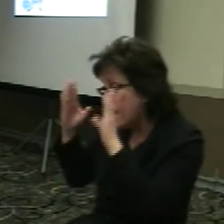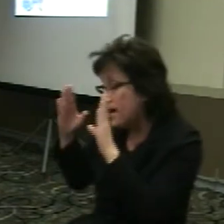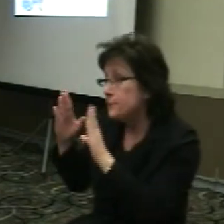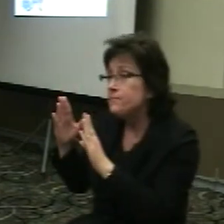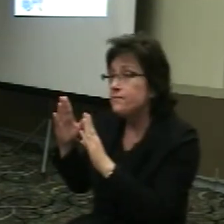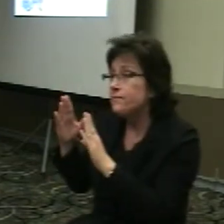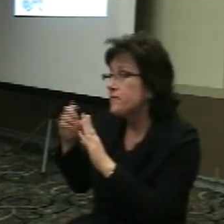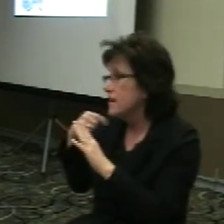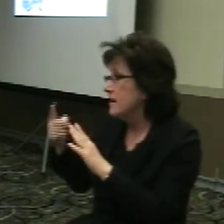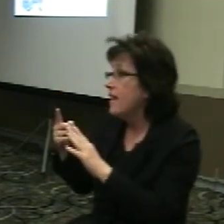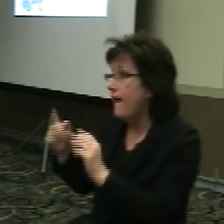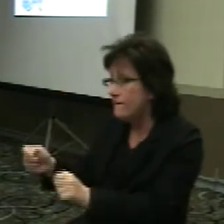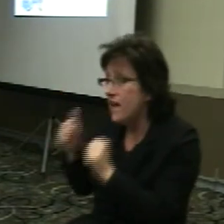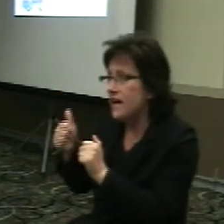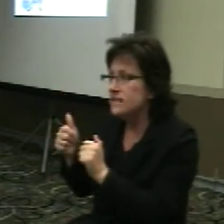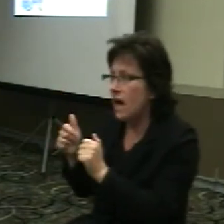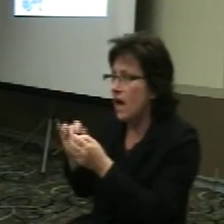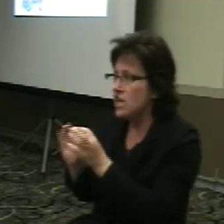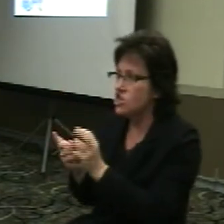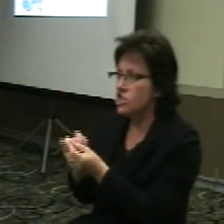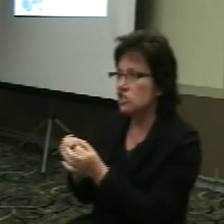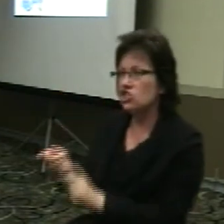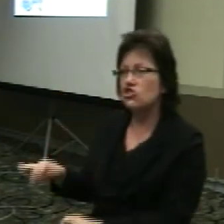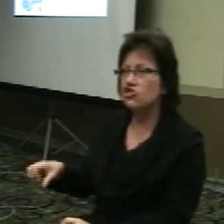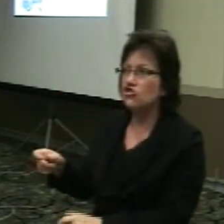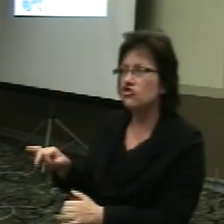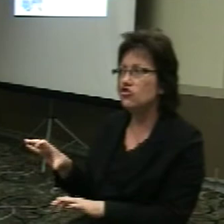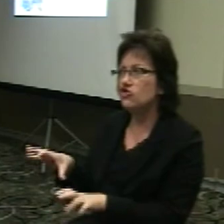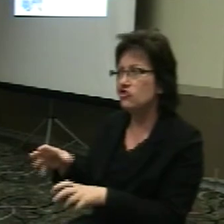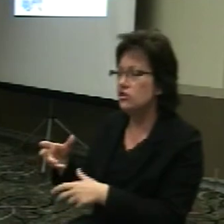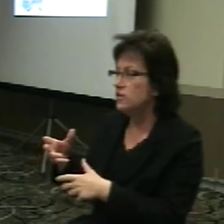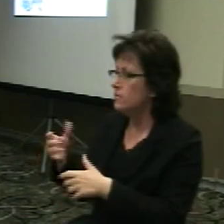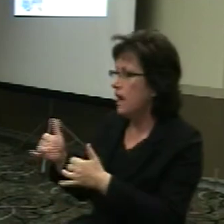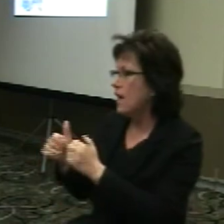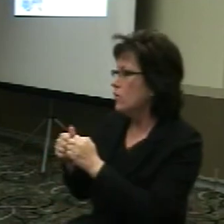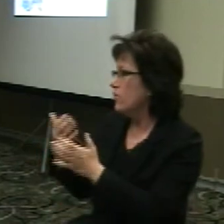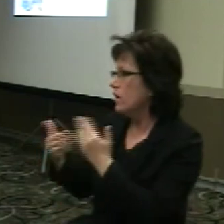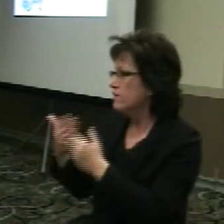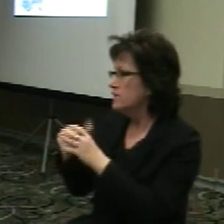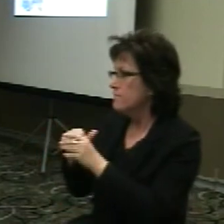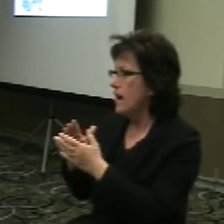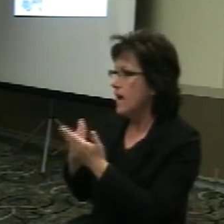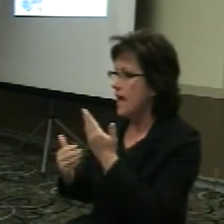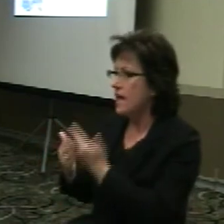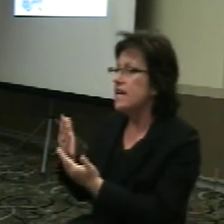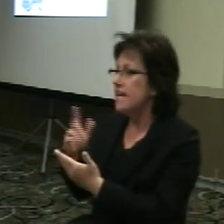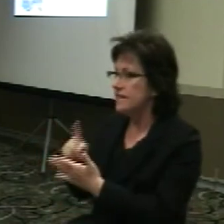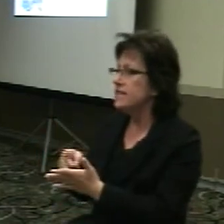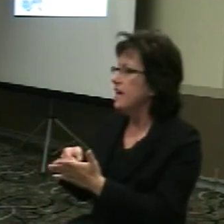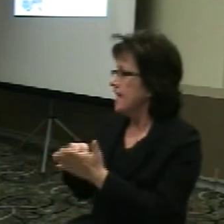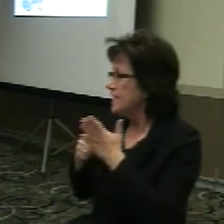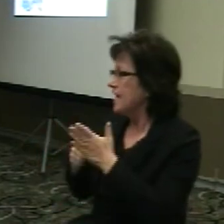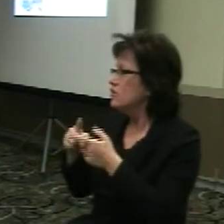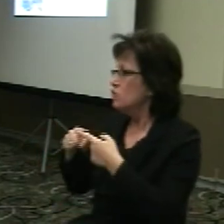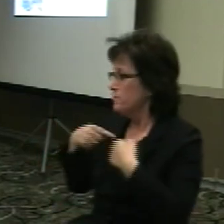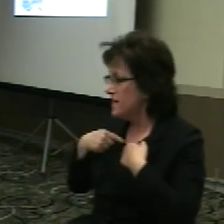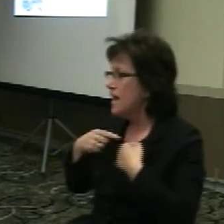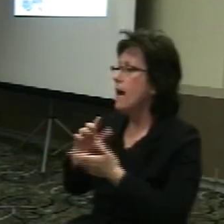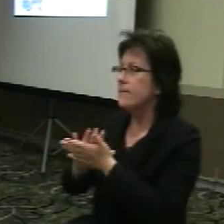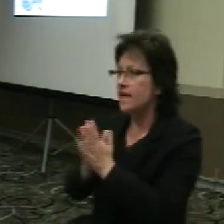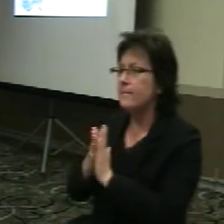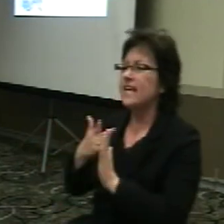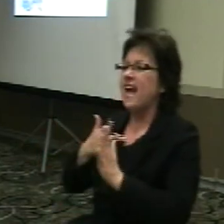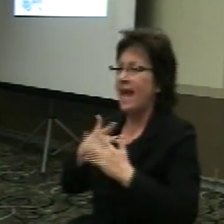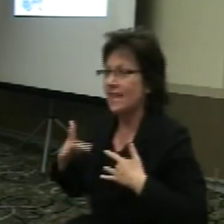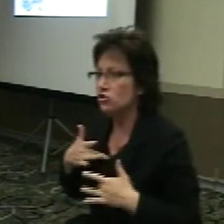how fast I manipulate whatever I've got in my hand usually is a very good indicator to me as to how anxious I'm becoming. And so